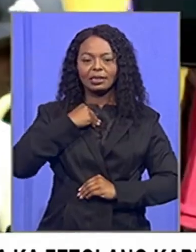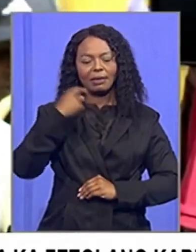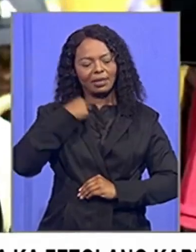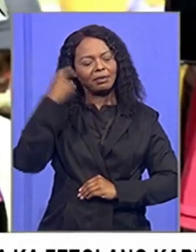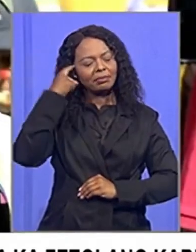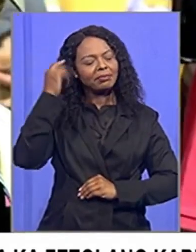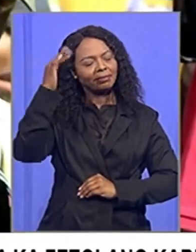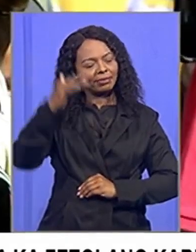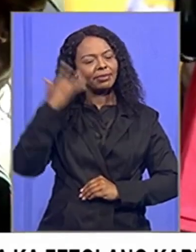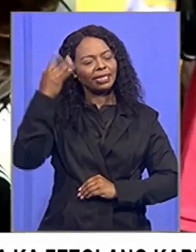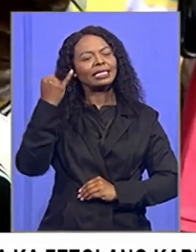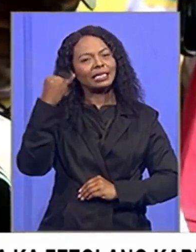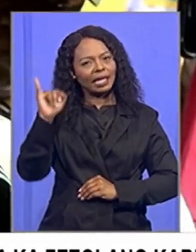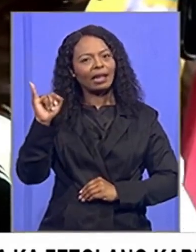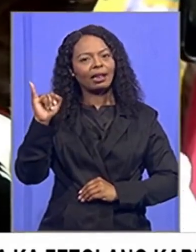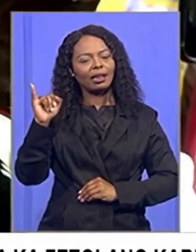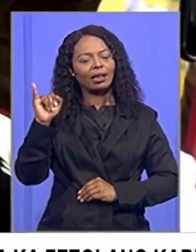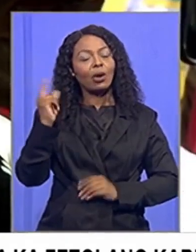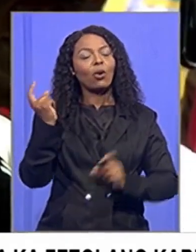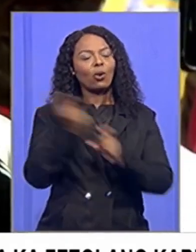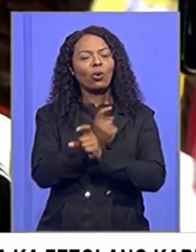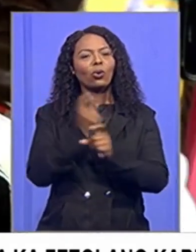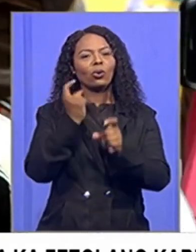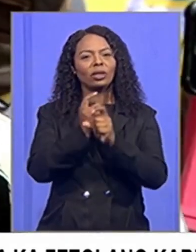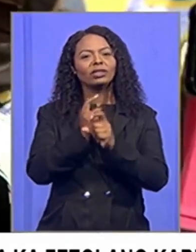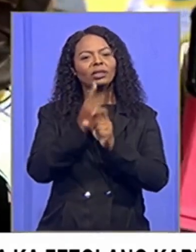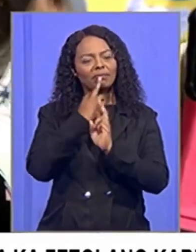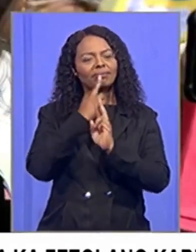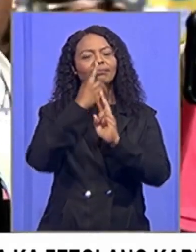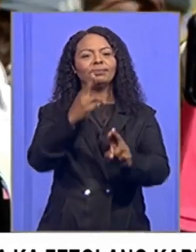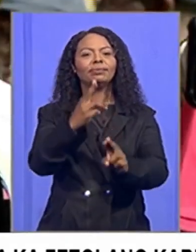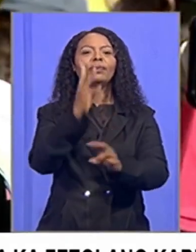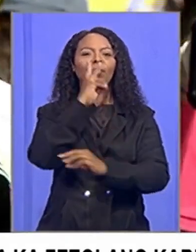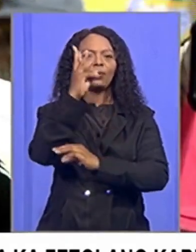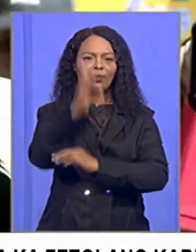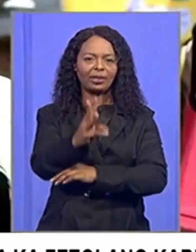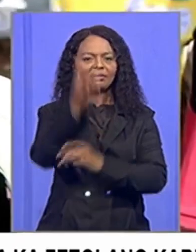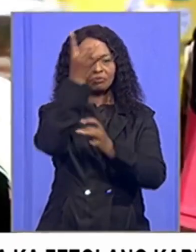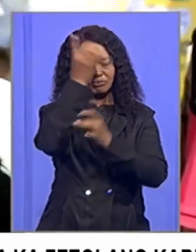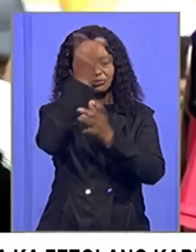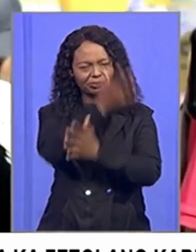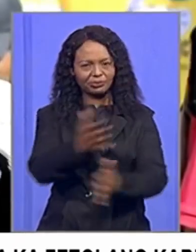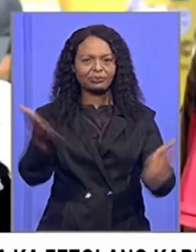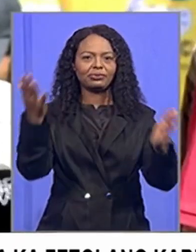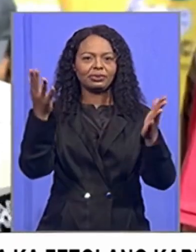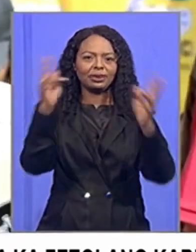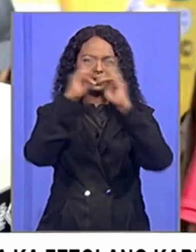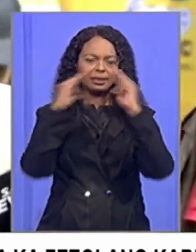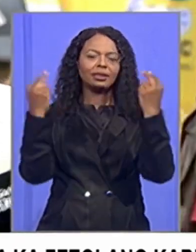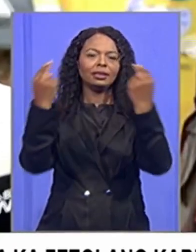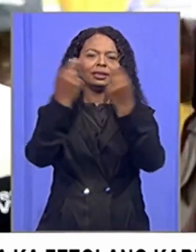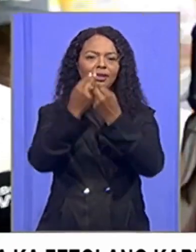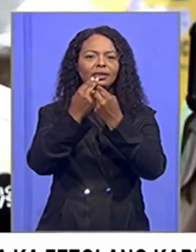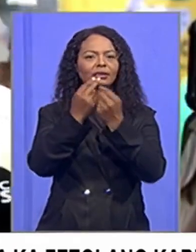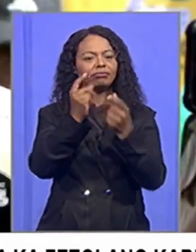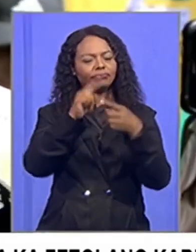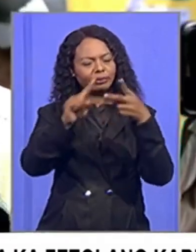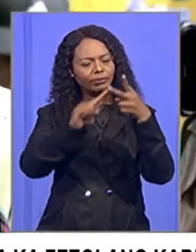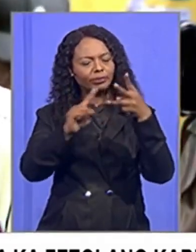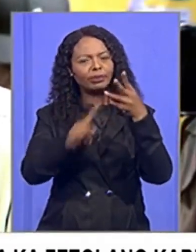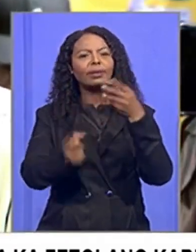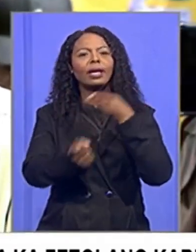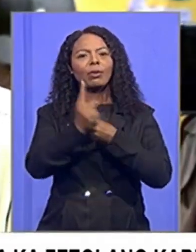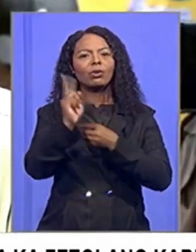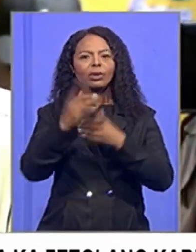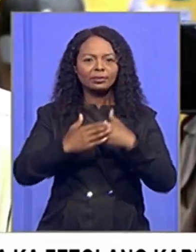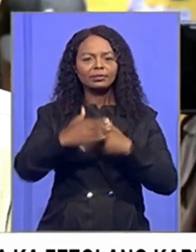mind, and as always will be coming to you all, to the nation, and telling you what is going to